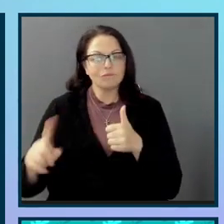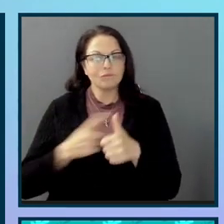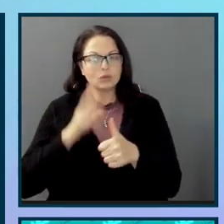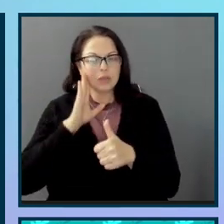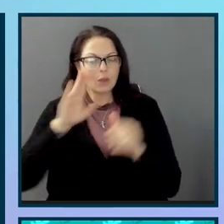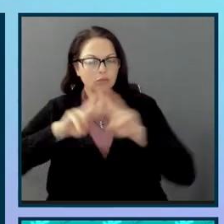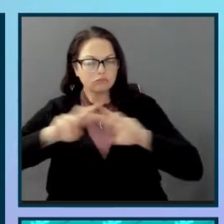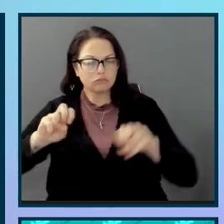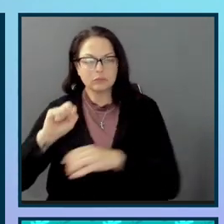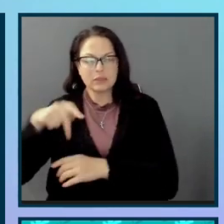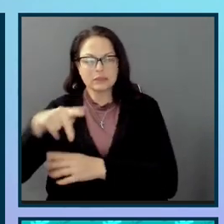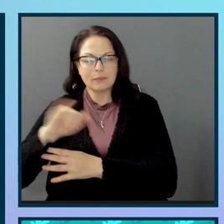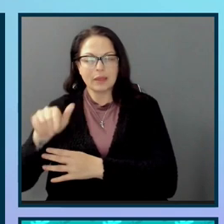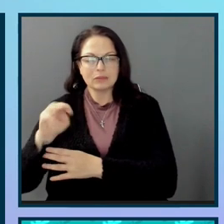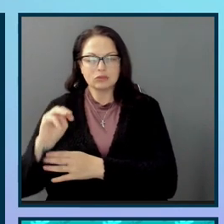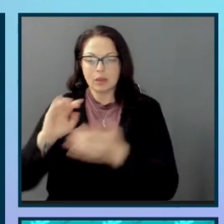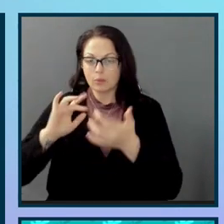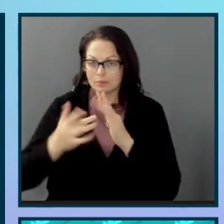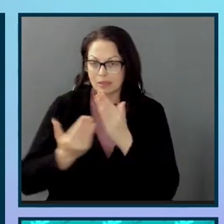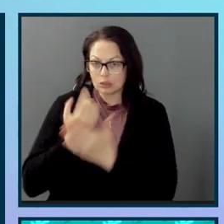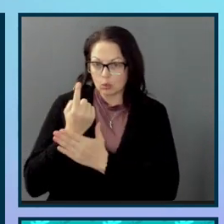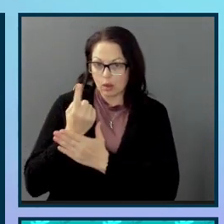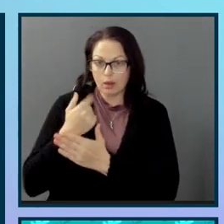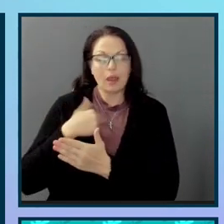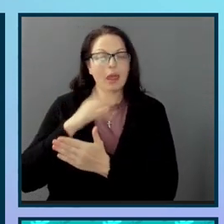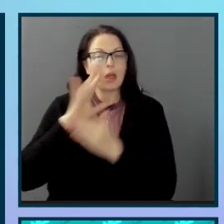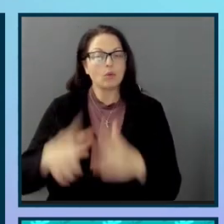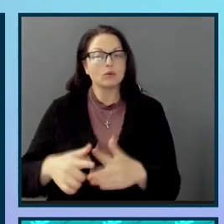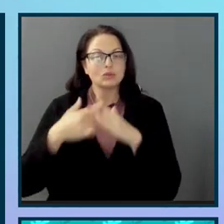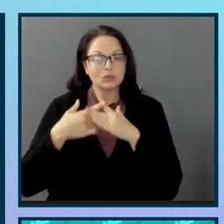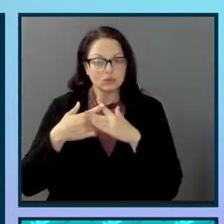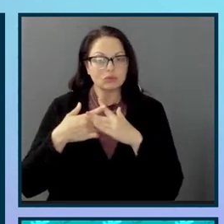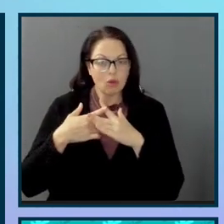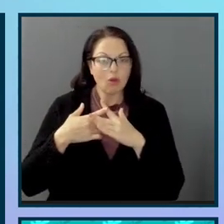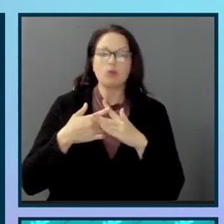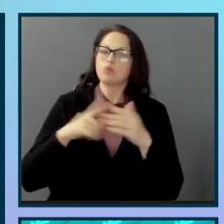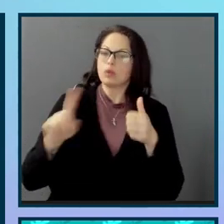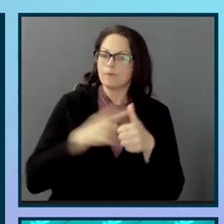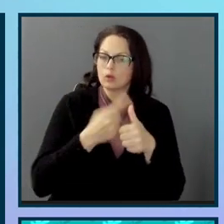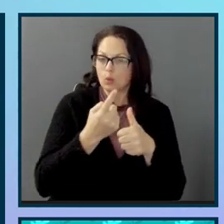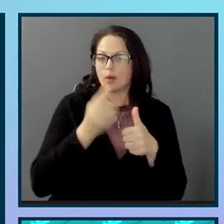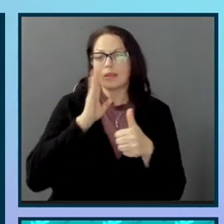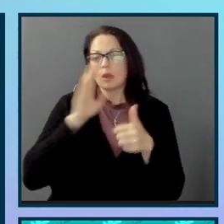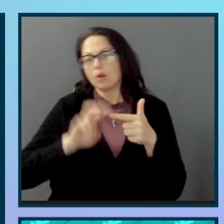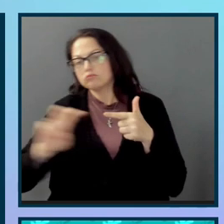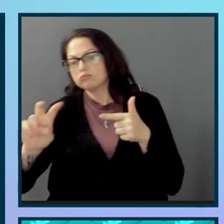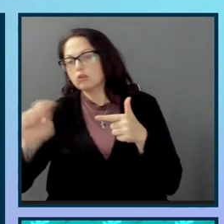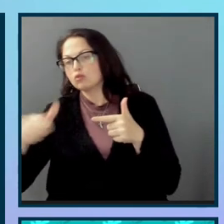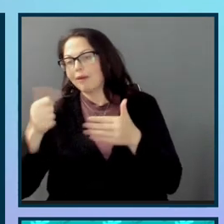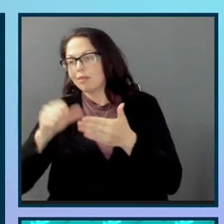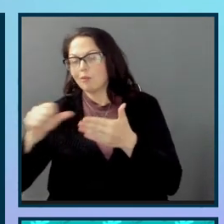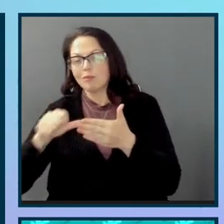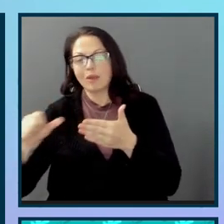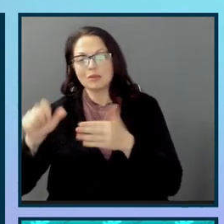Jam website, then at the new one. In both cases, I'll start on the landing page, then navigate away to any other page, look at that,